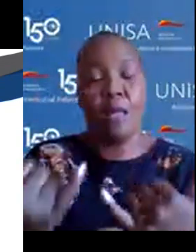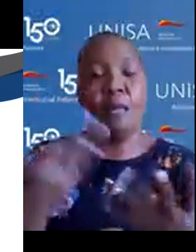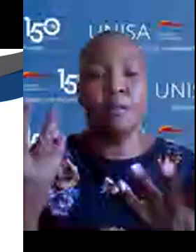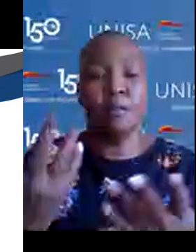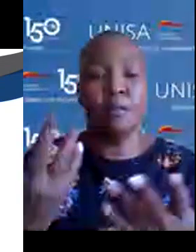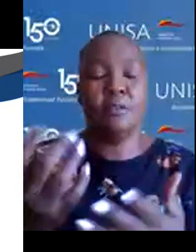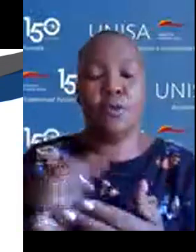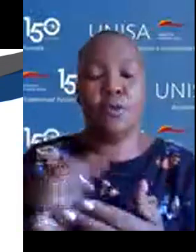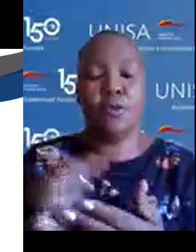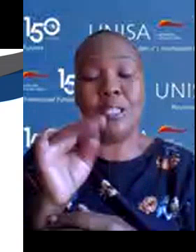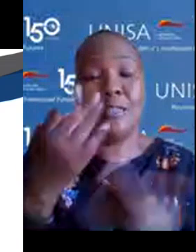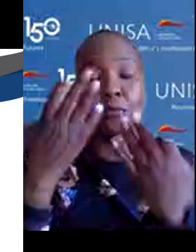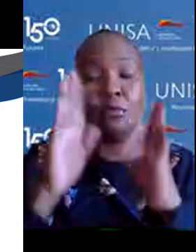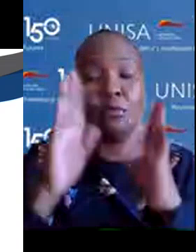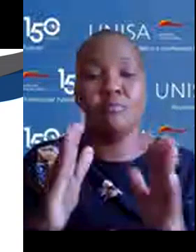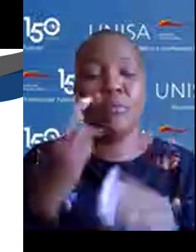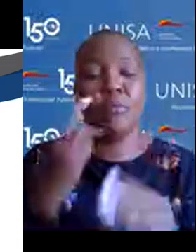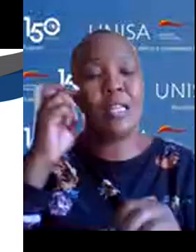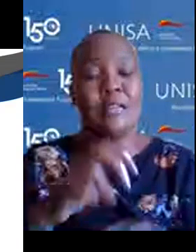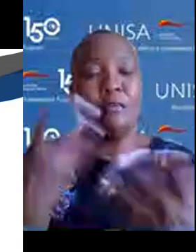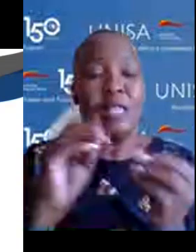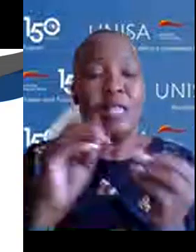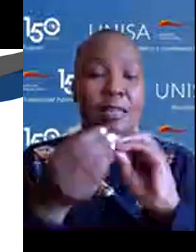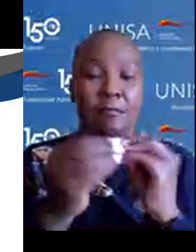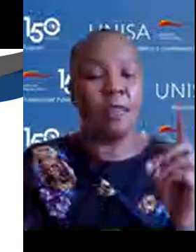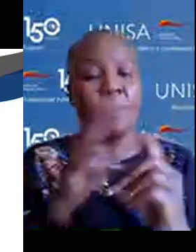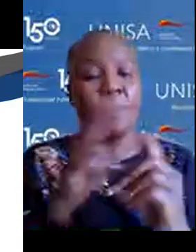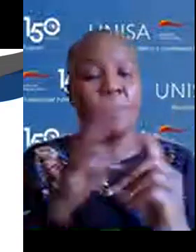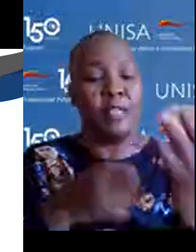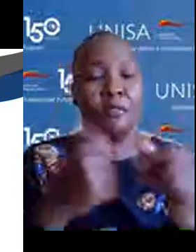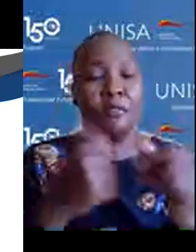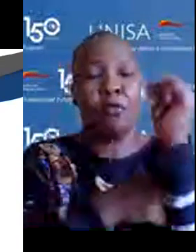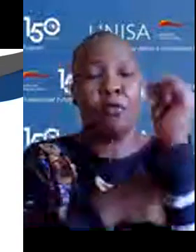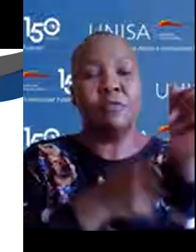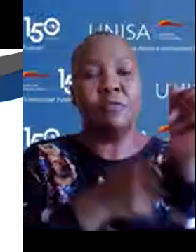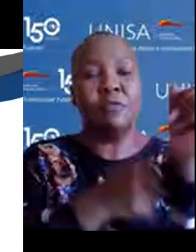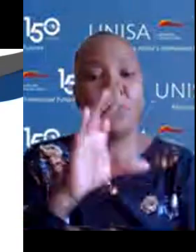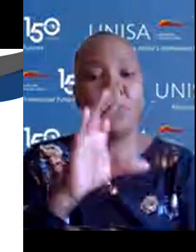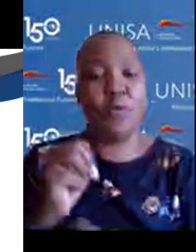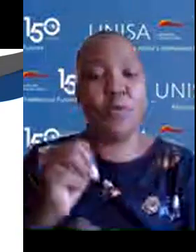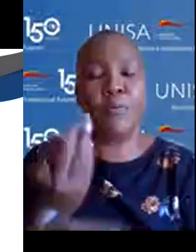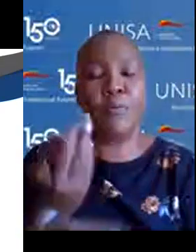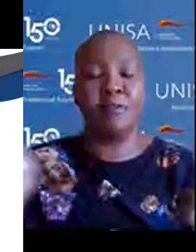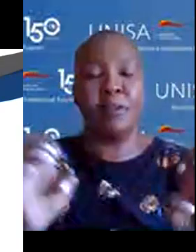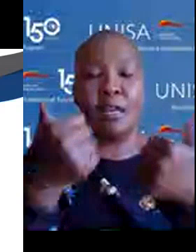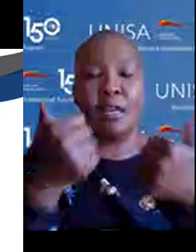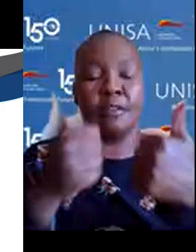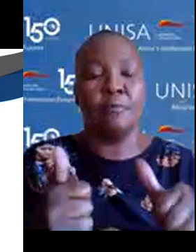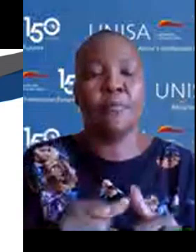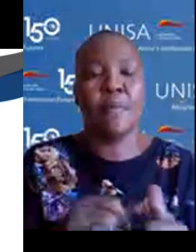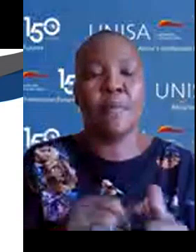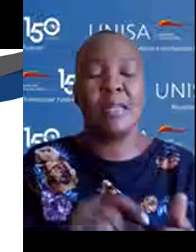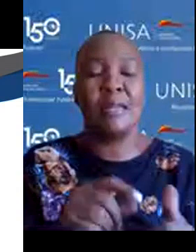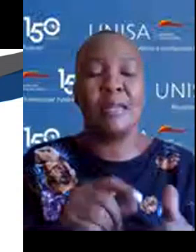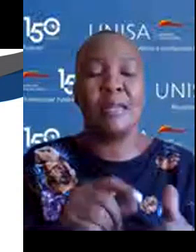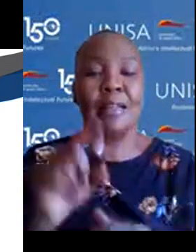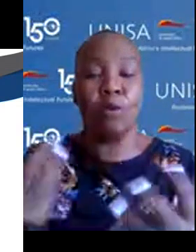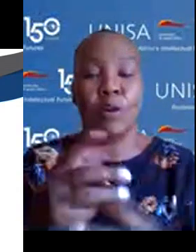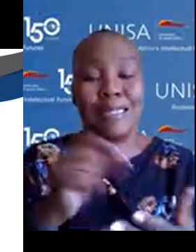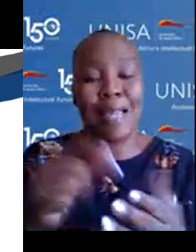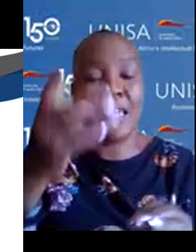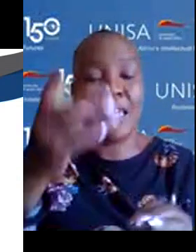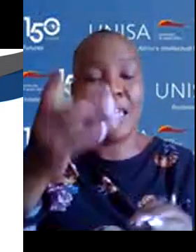need to visit office.com and create a free account. So you can just click on sign in and